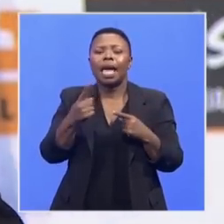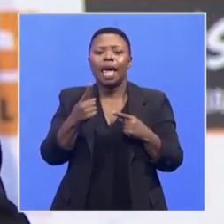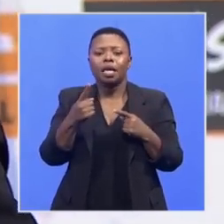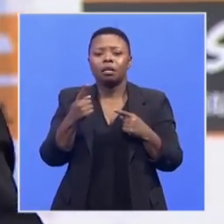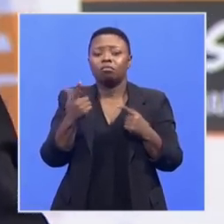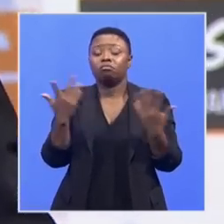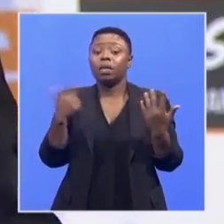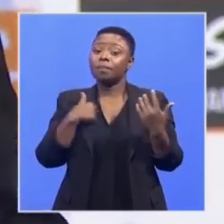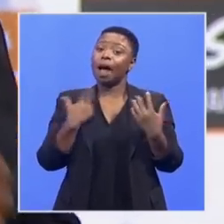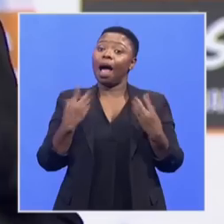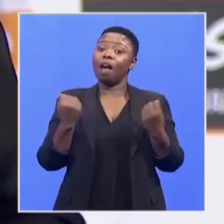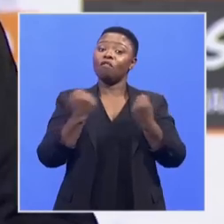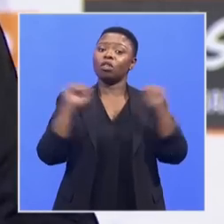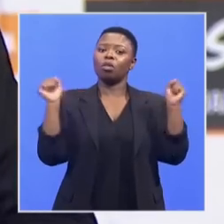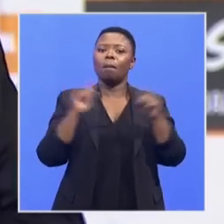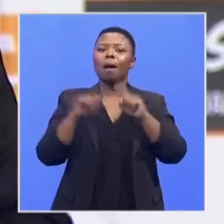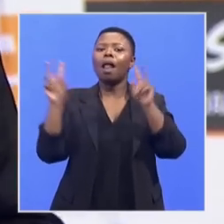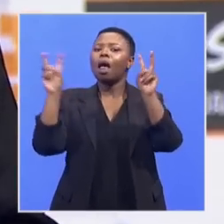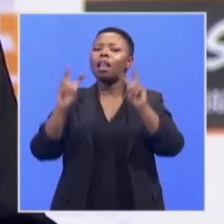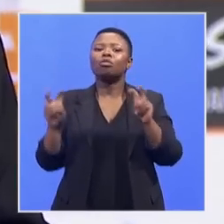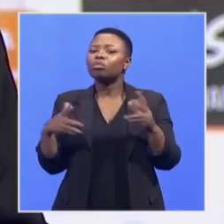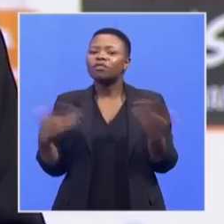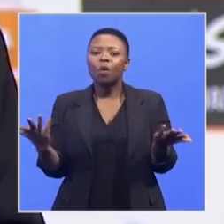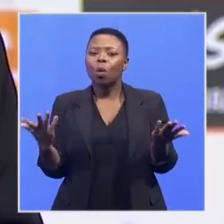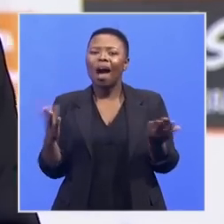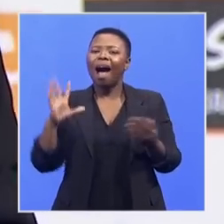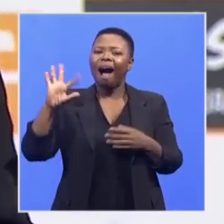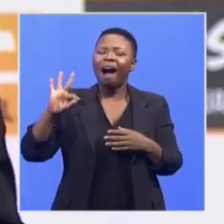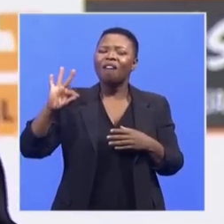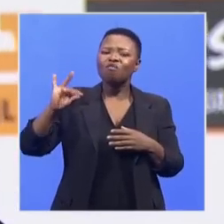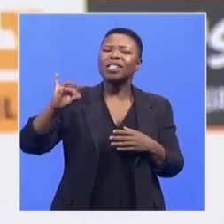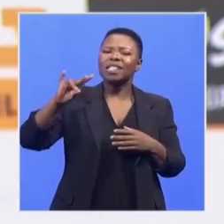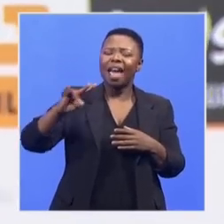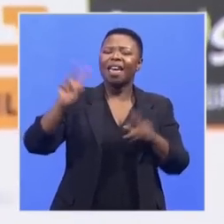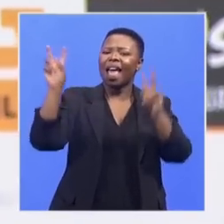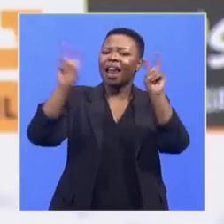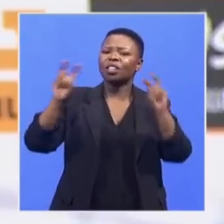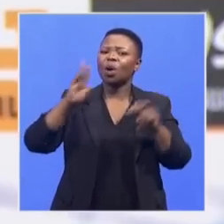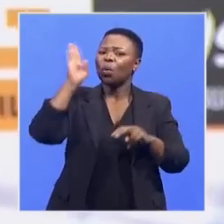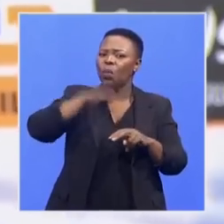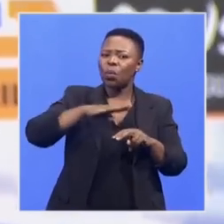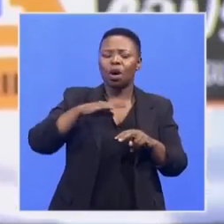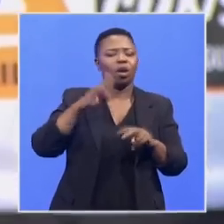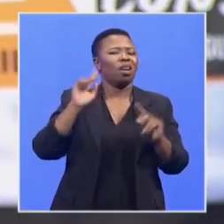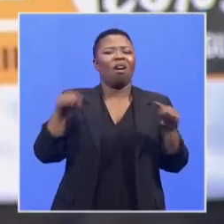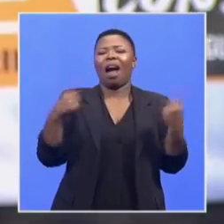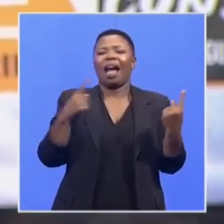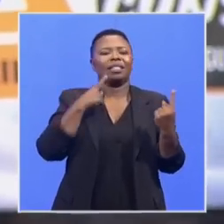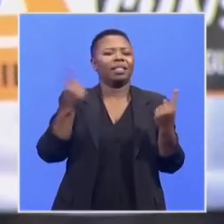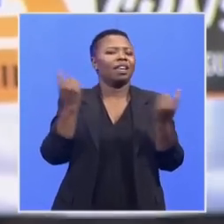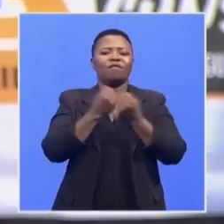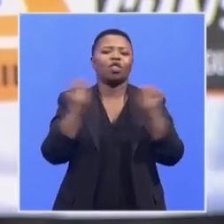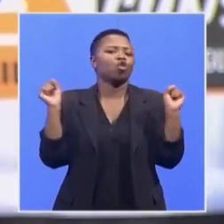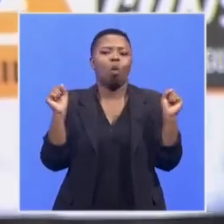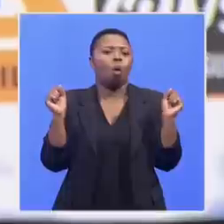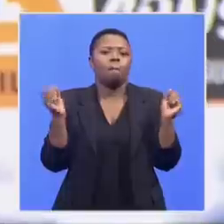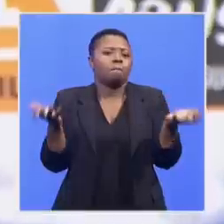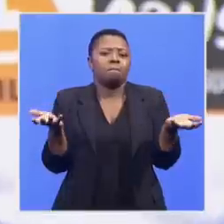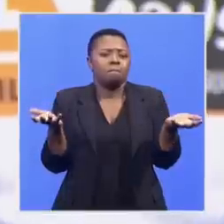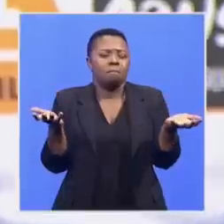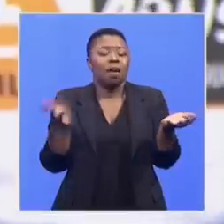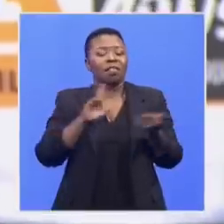seyo letsatsi le letsatsi. That is why we are using every